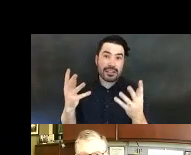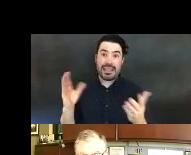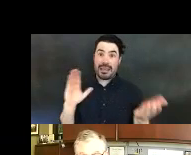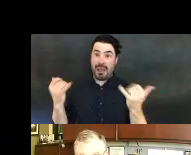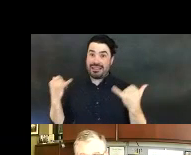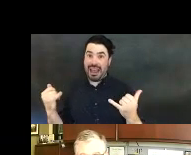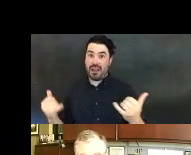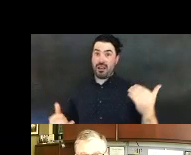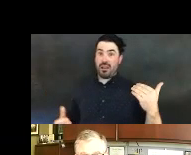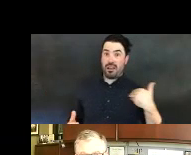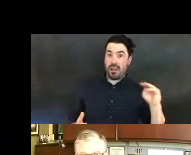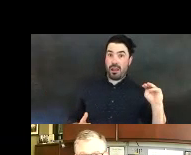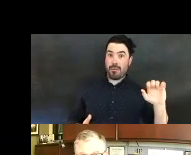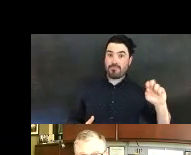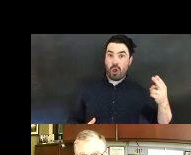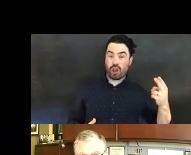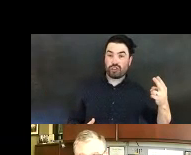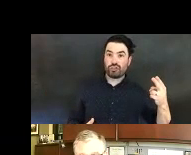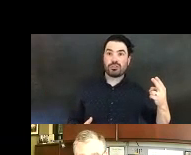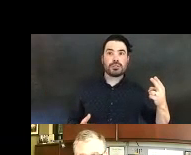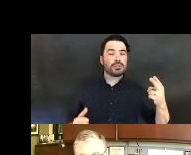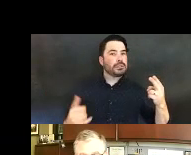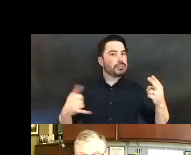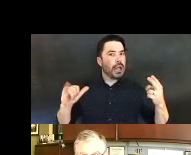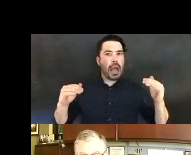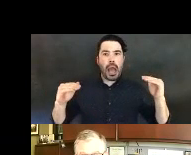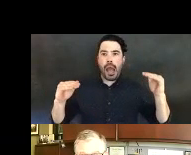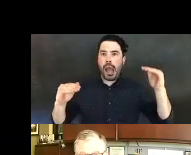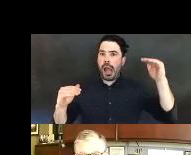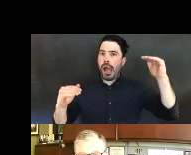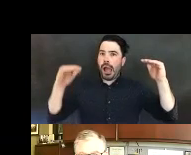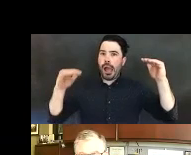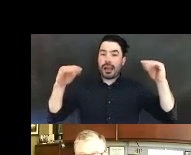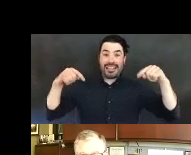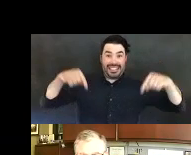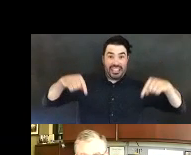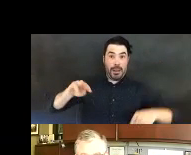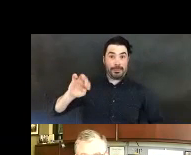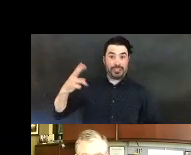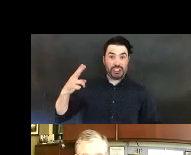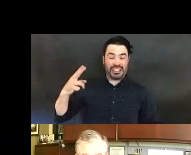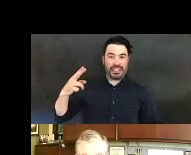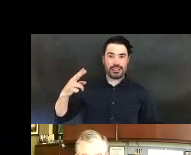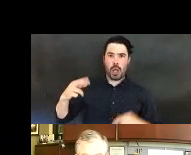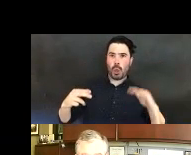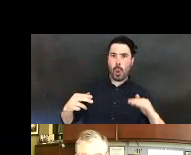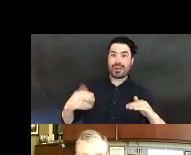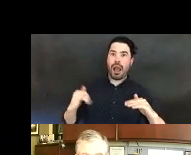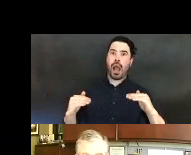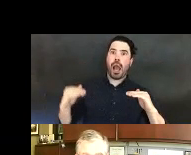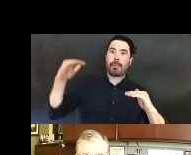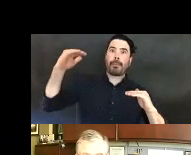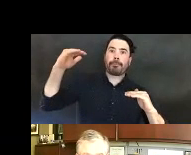peak, nationally higher in March, nationally higher than when we hit our peak here in March in Michigan. This graph from the MMWR and